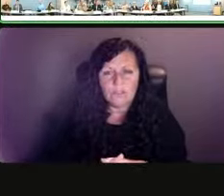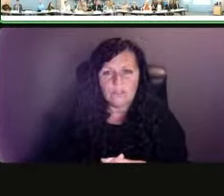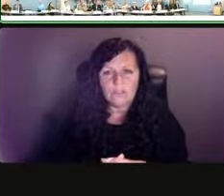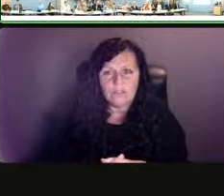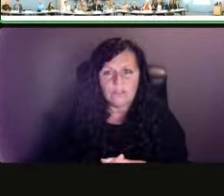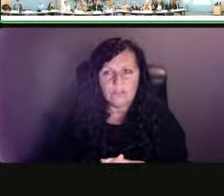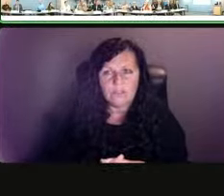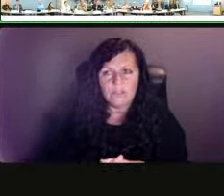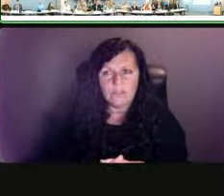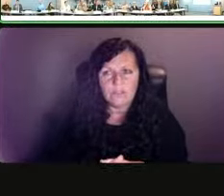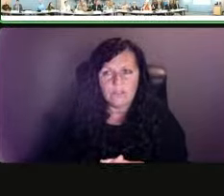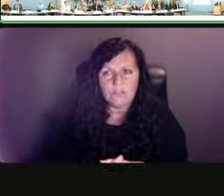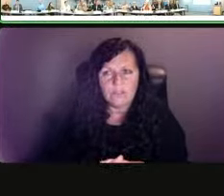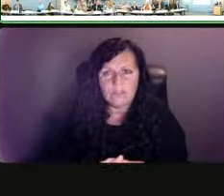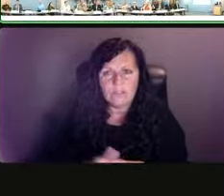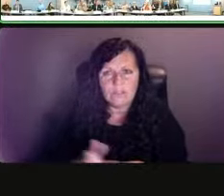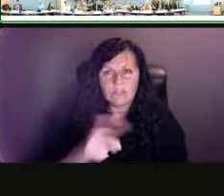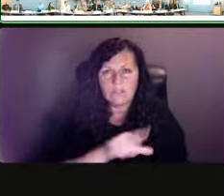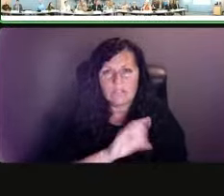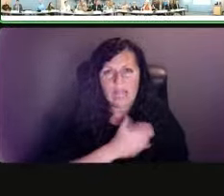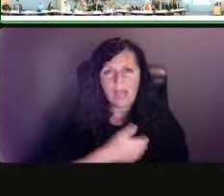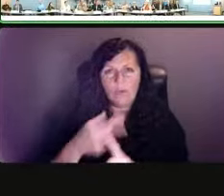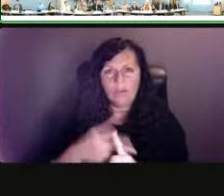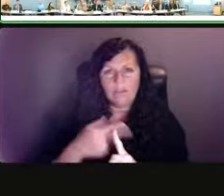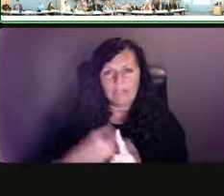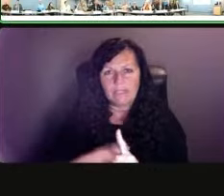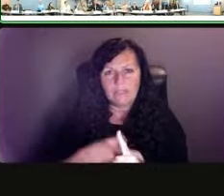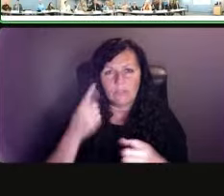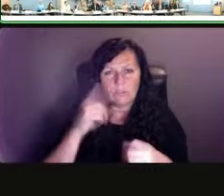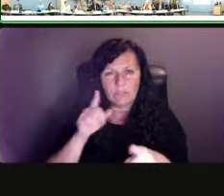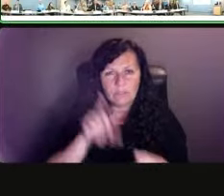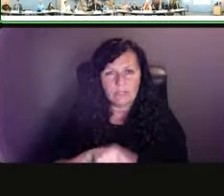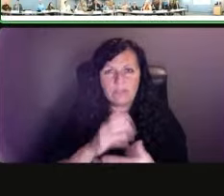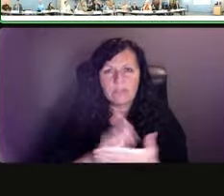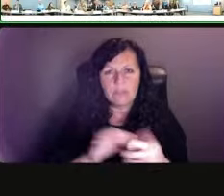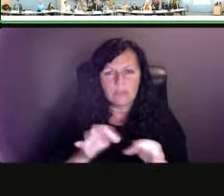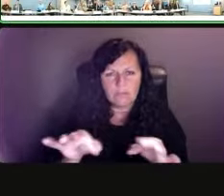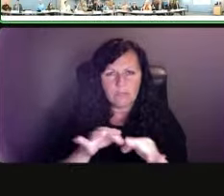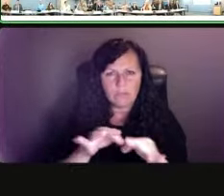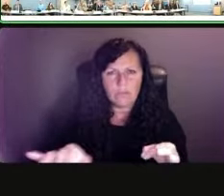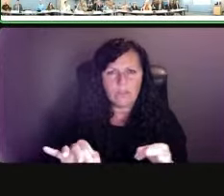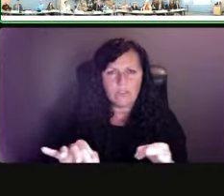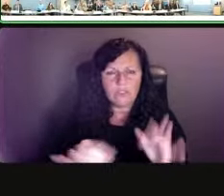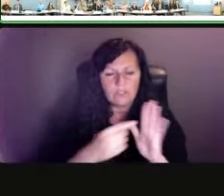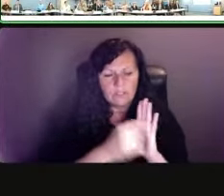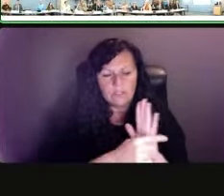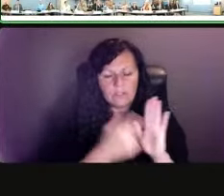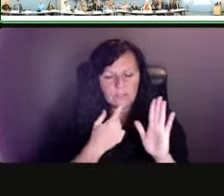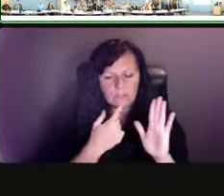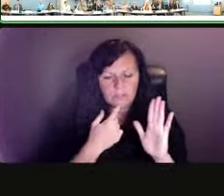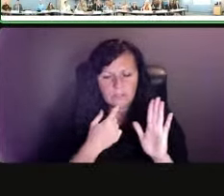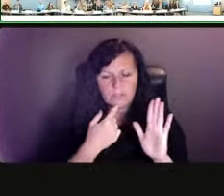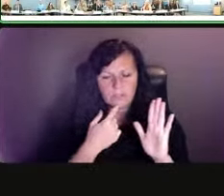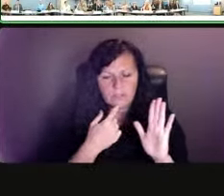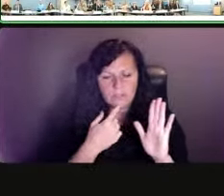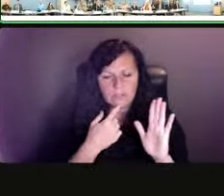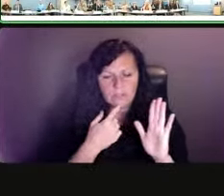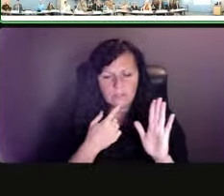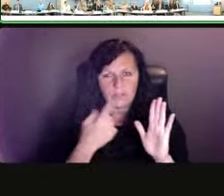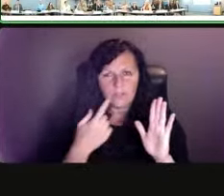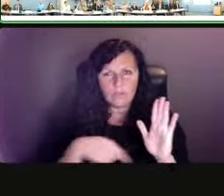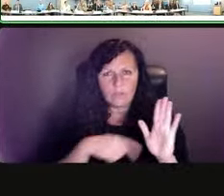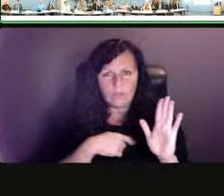a clause, some language in our lease agreement that does create a scenario that says we are for the property